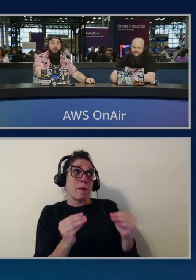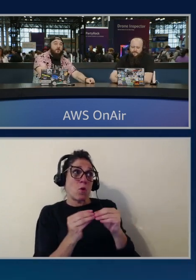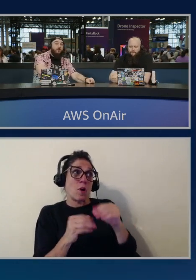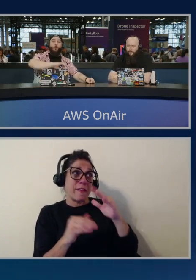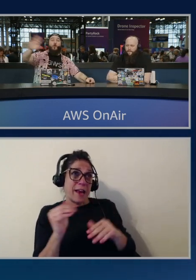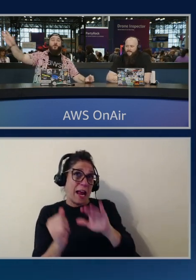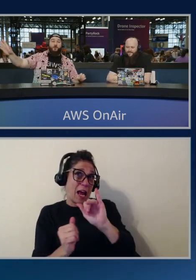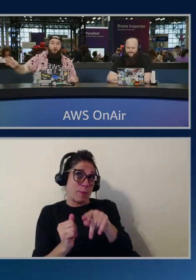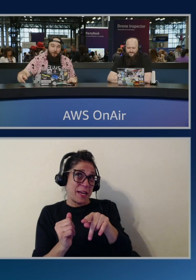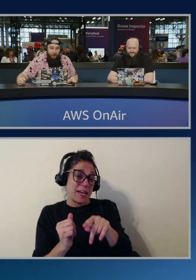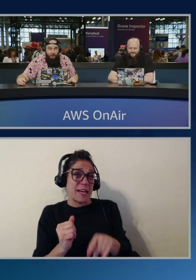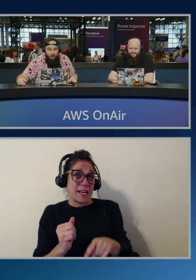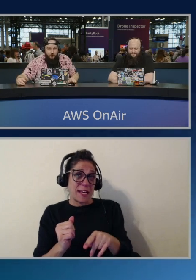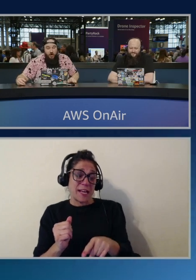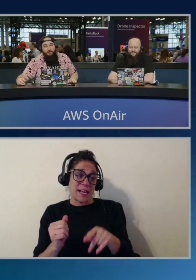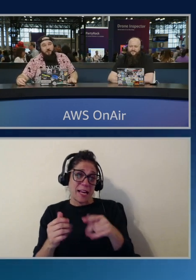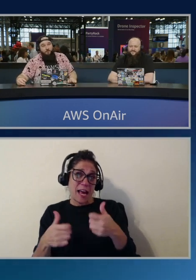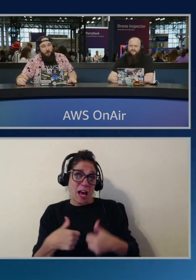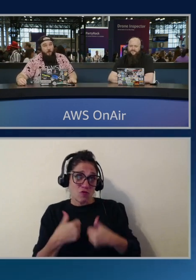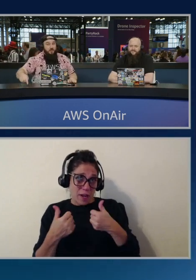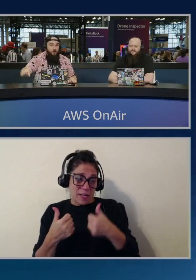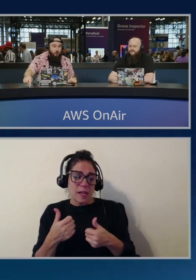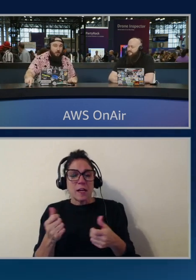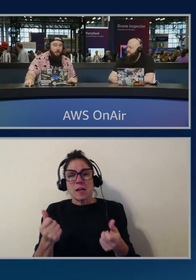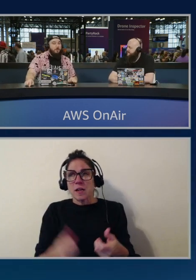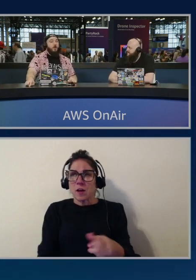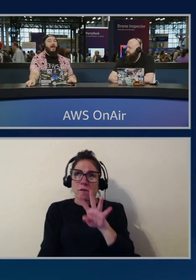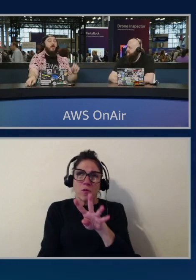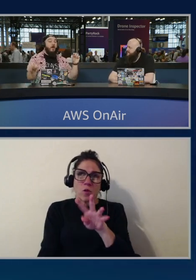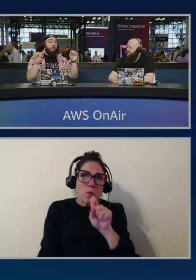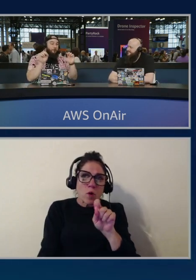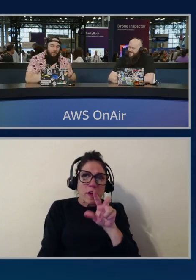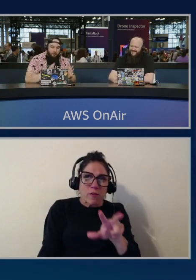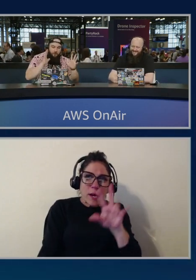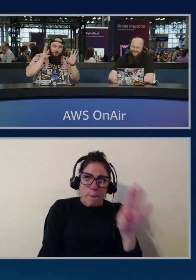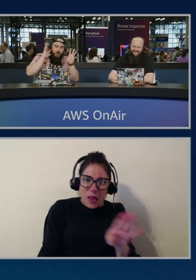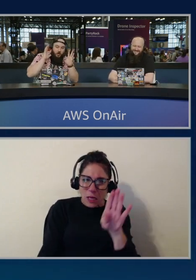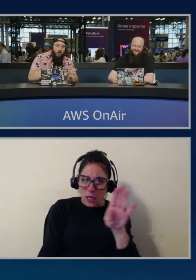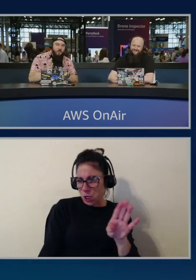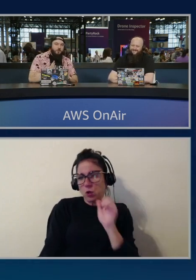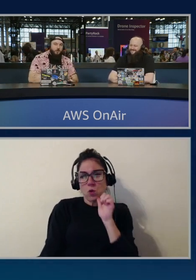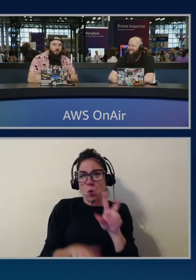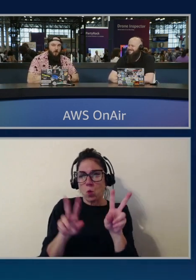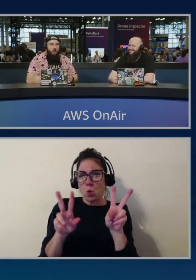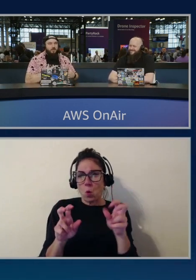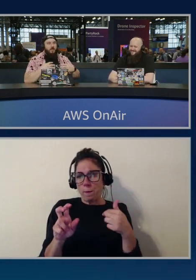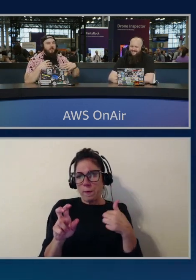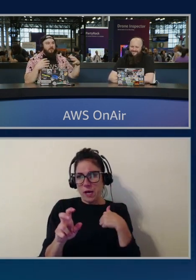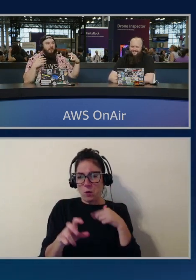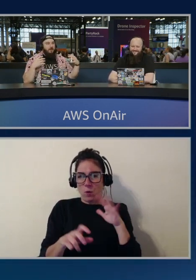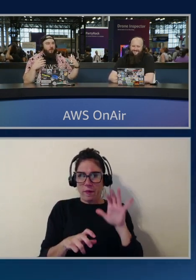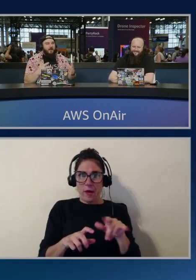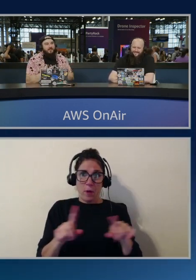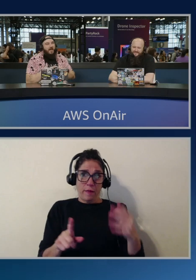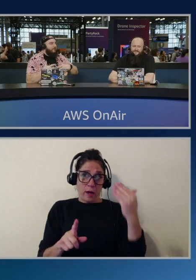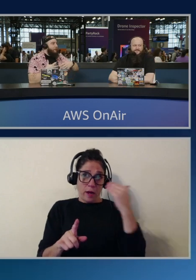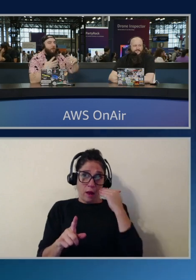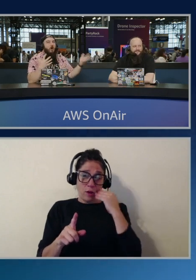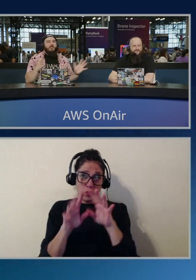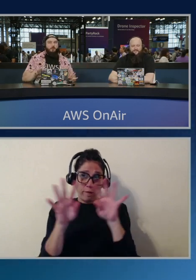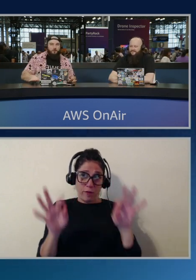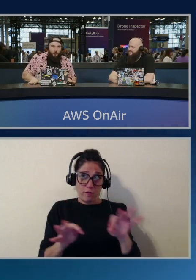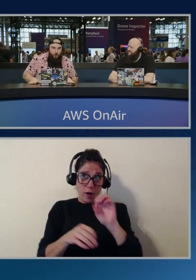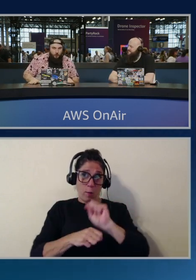like 4.3 billion JavaScript frameworks. Do not quote me on that. But the knowledge of those frameworks is, well, it's kind